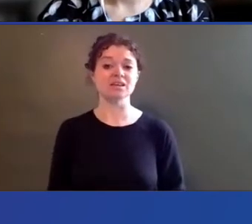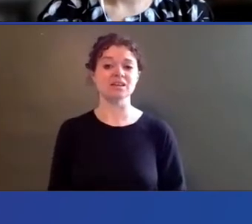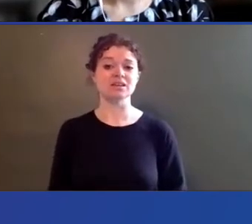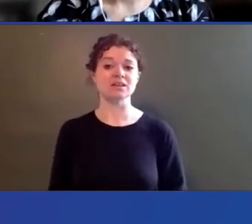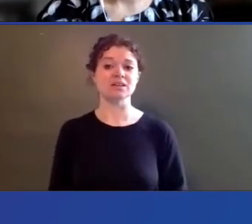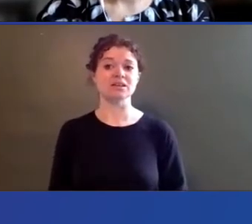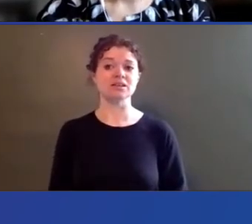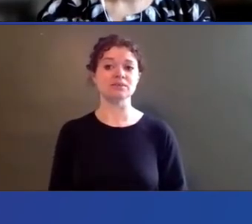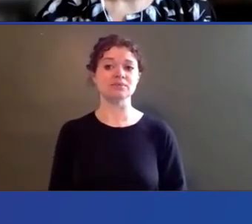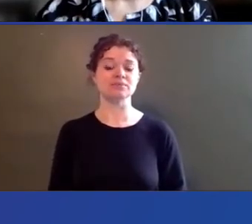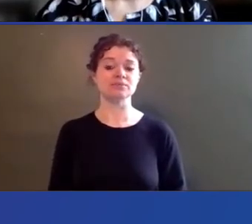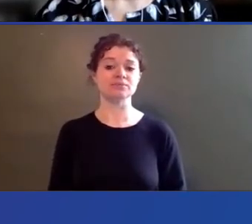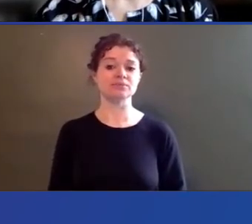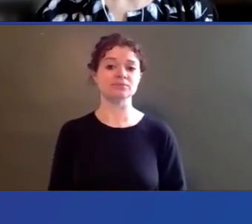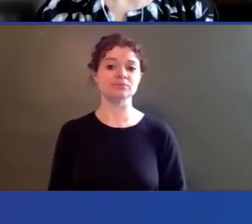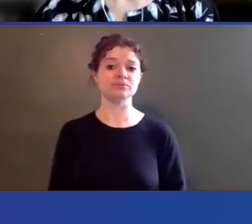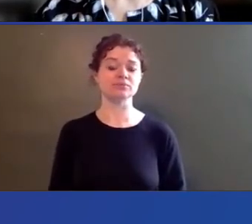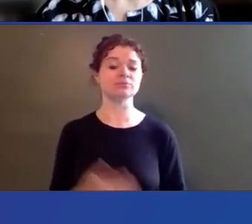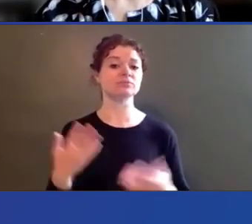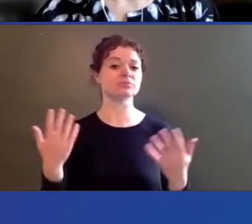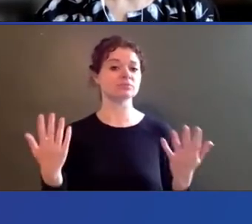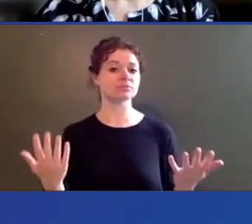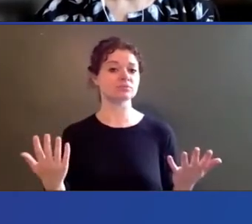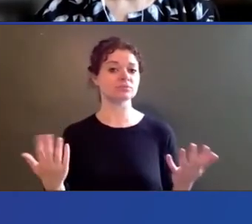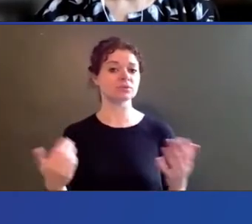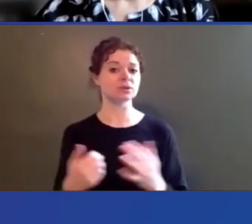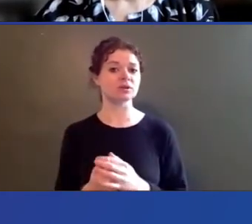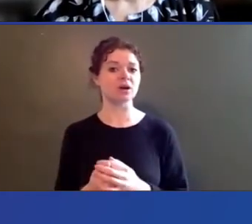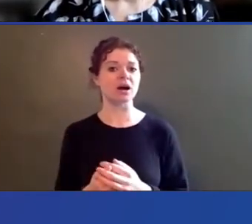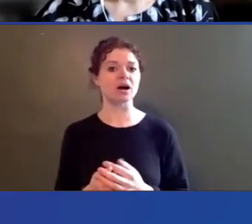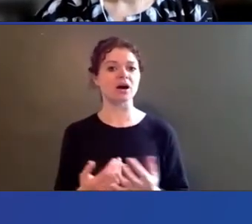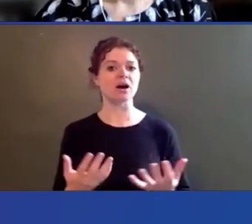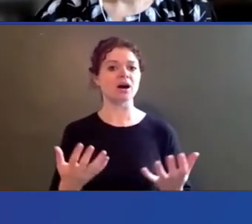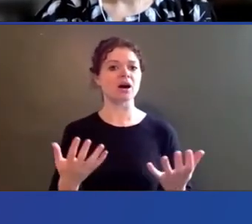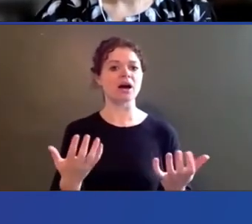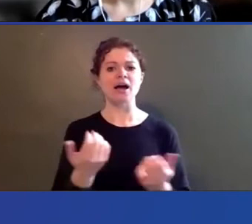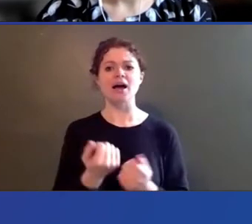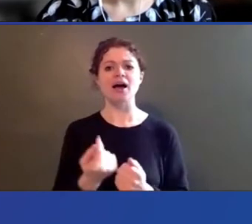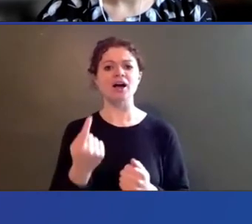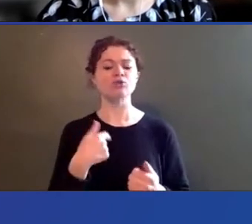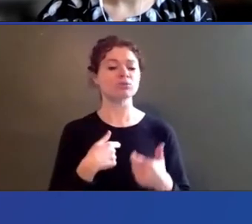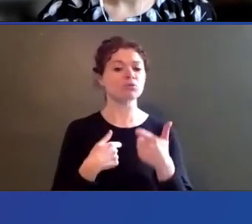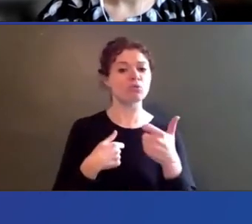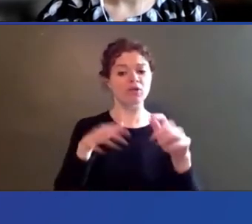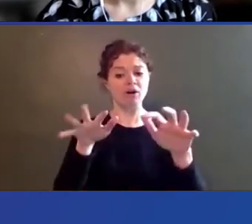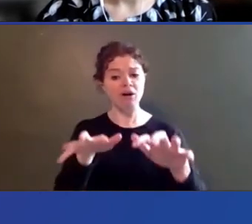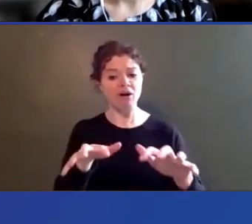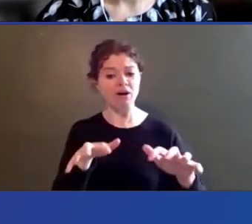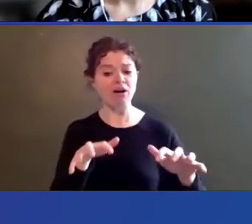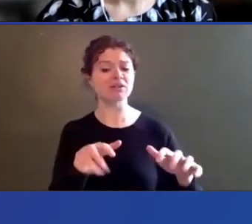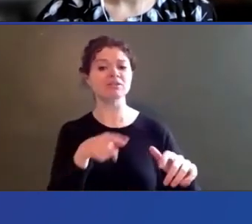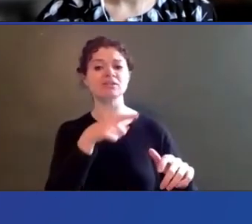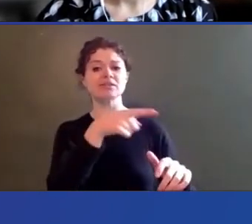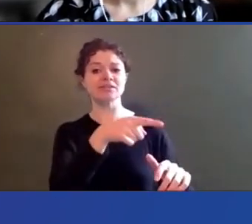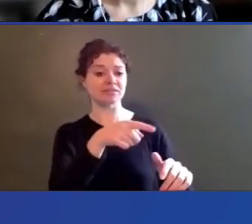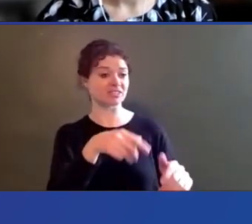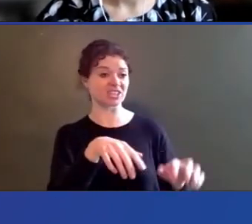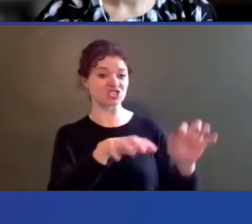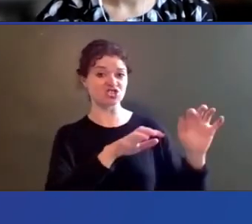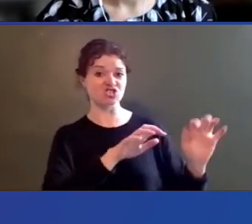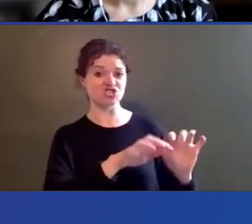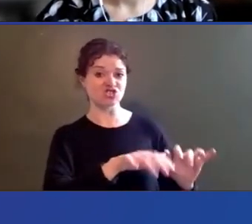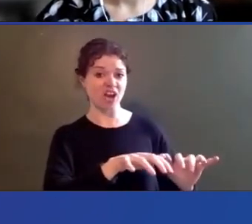and experiences that anyone watching wants to share in I think it's the Whova chat or